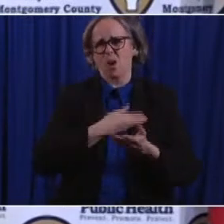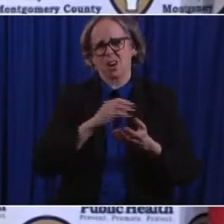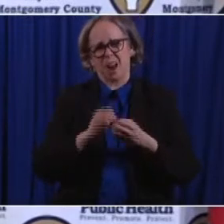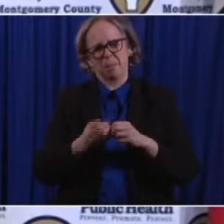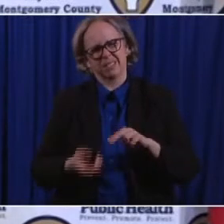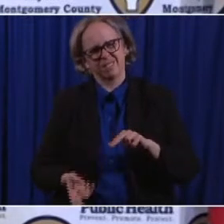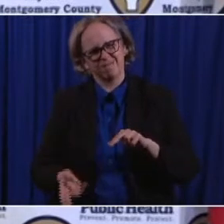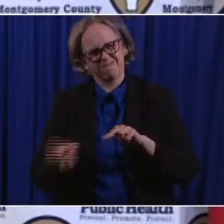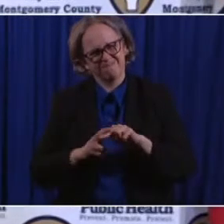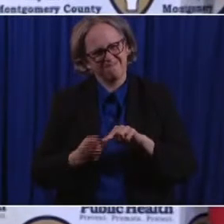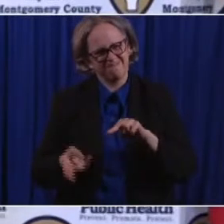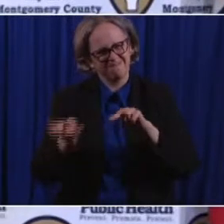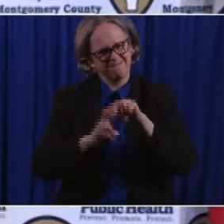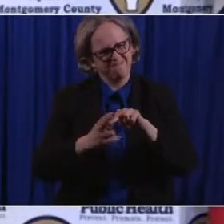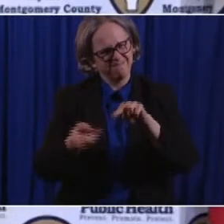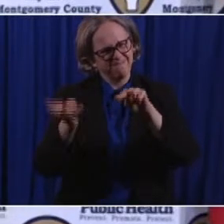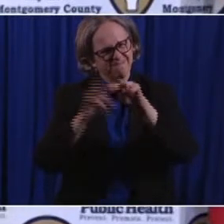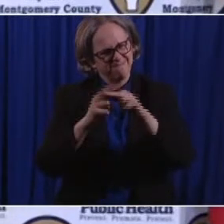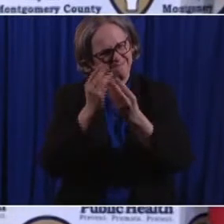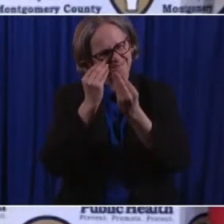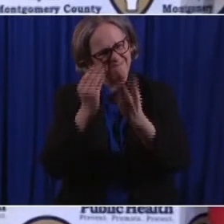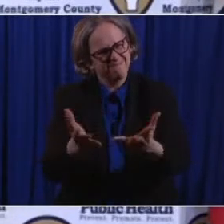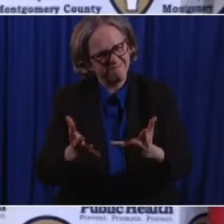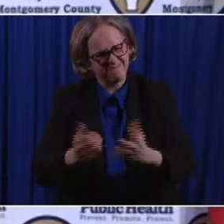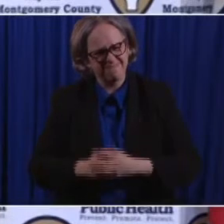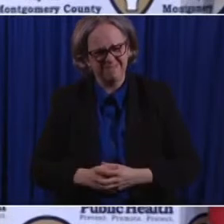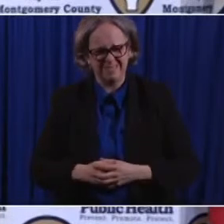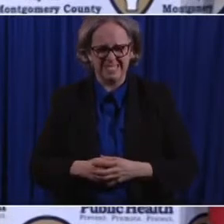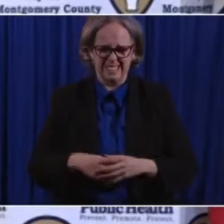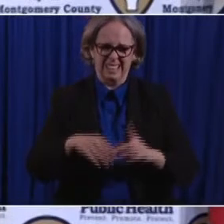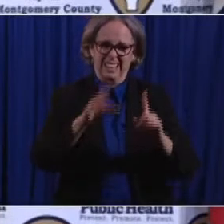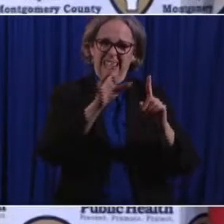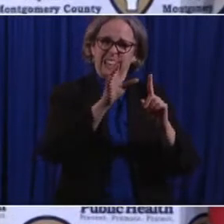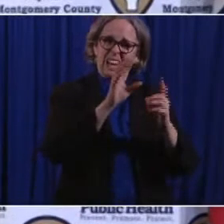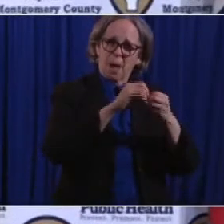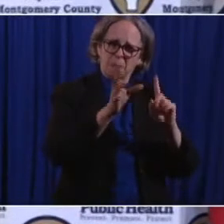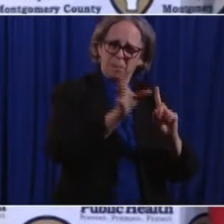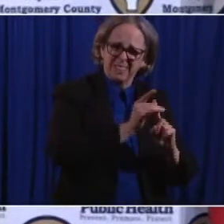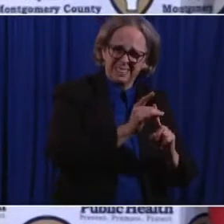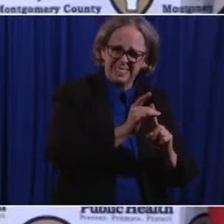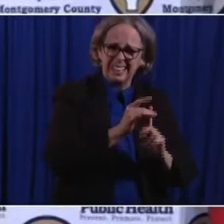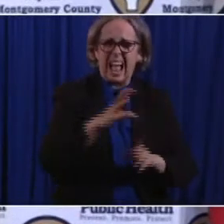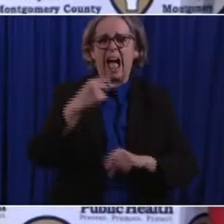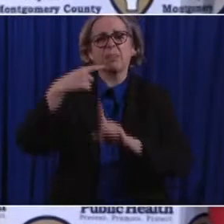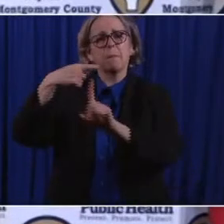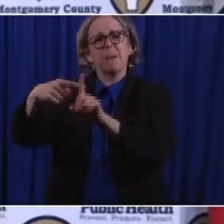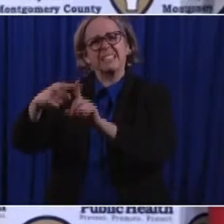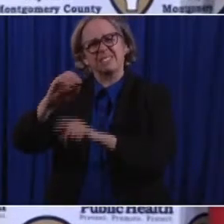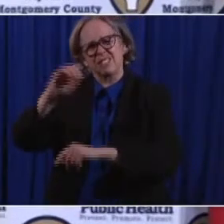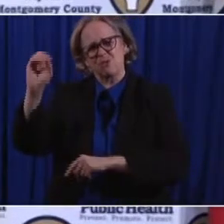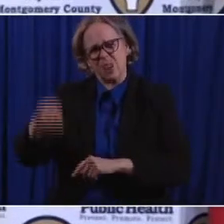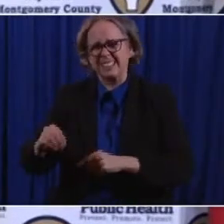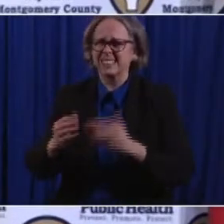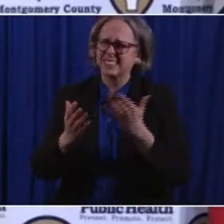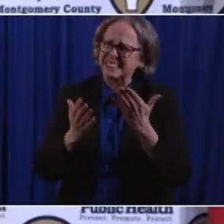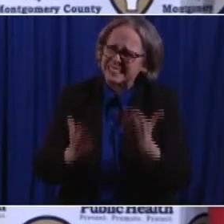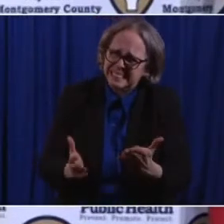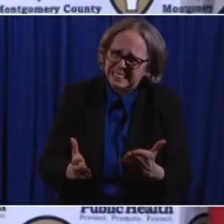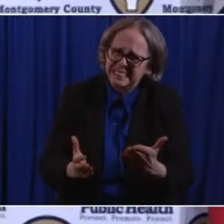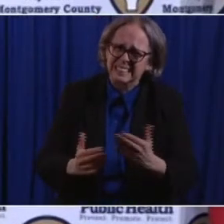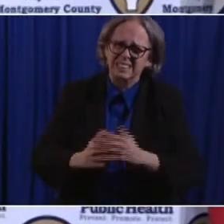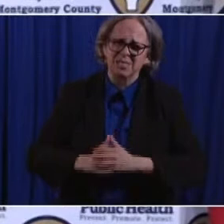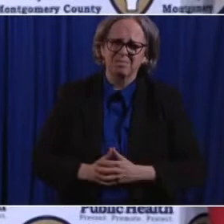is an increase, and we're also seeing an increase in positivity. I'd like Dr. Vanderhoff to tell us